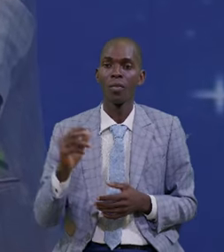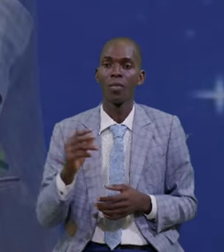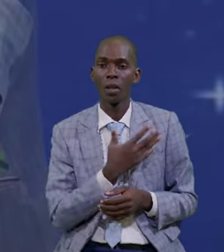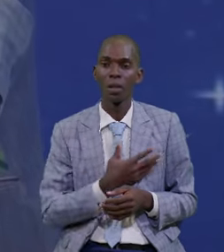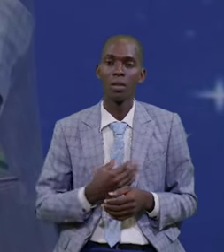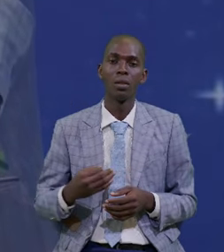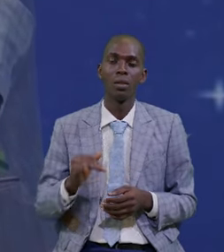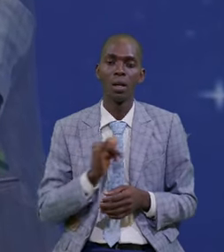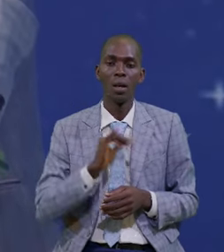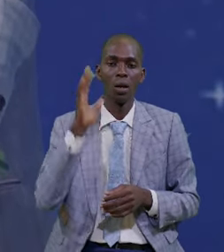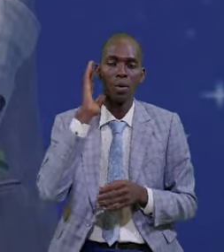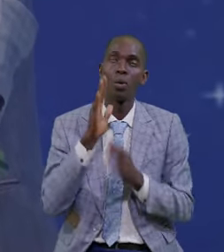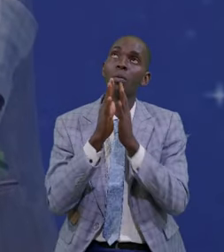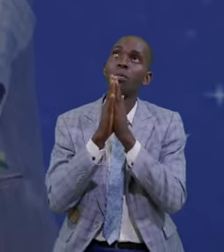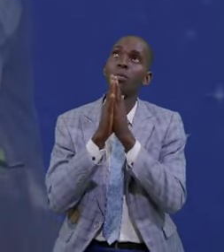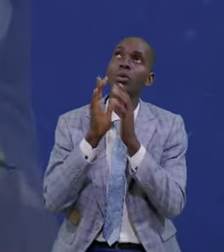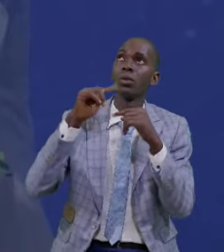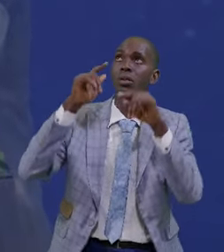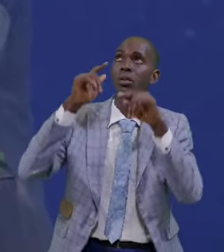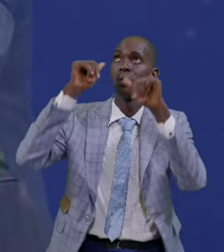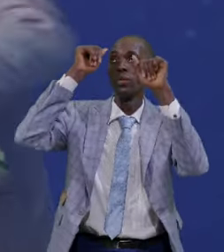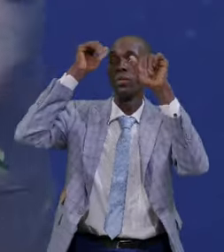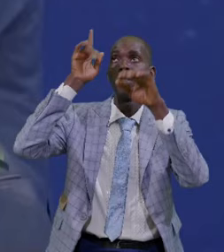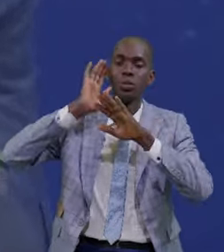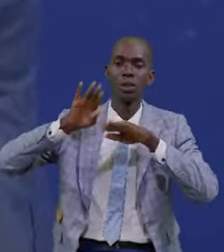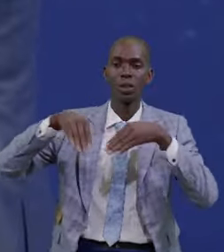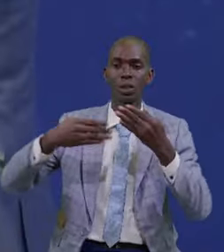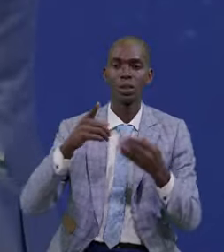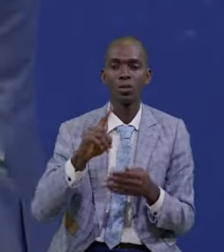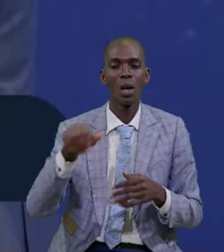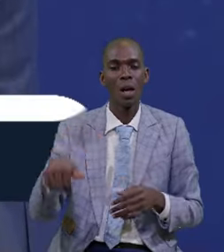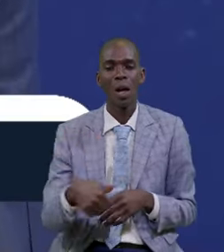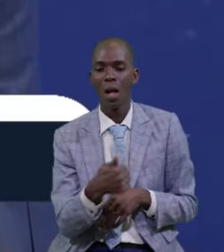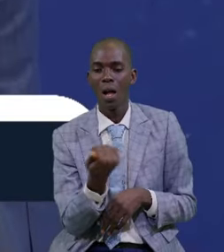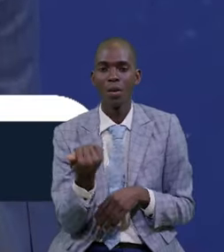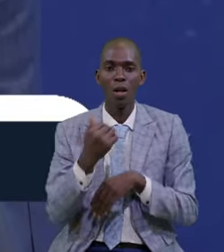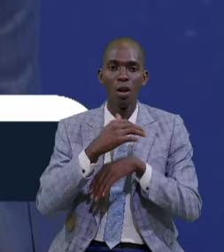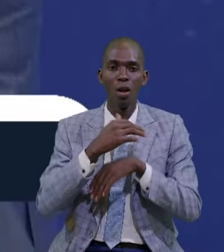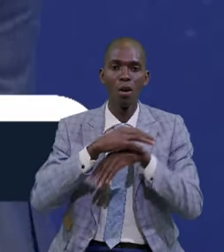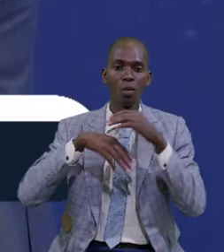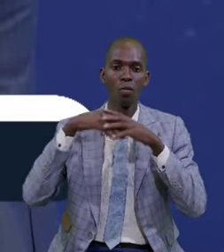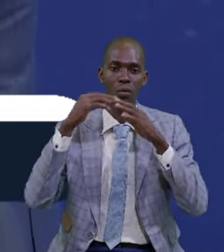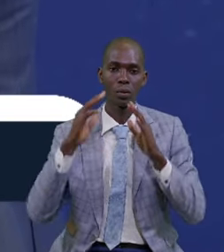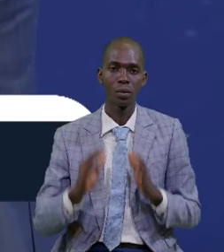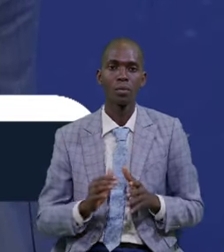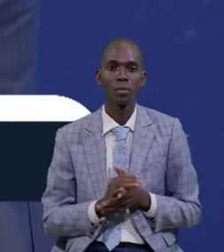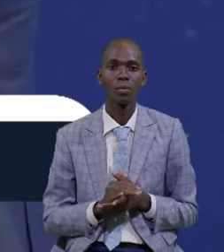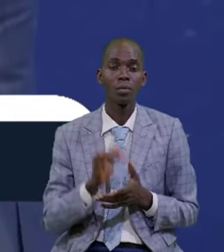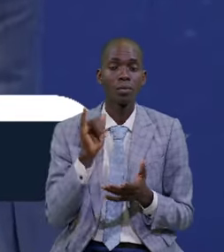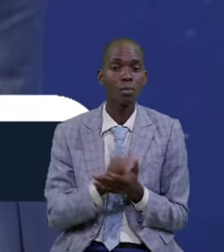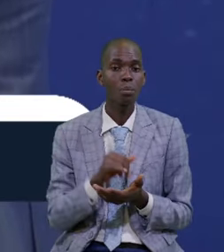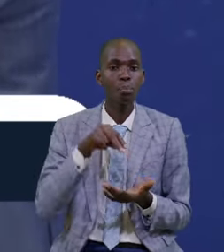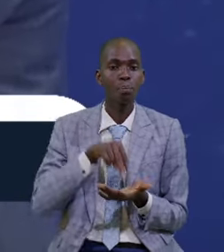you another comforter. Another comforter. That means